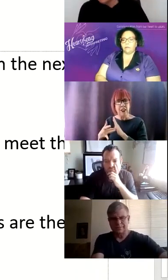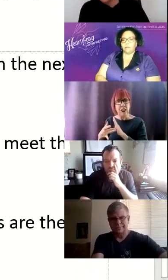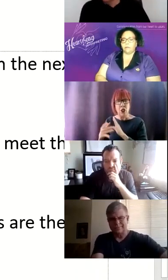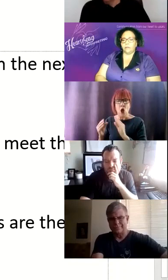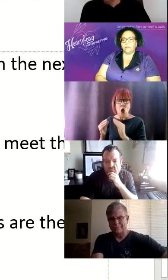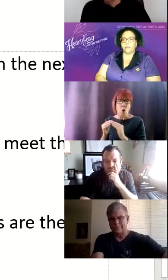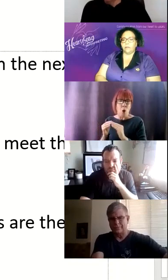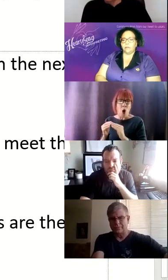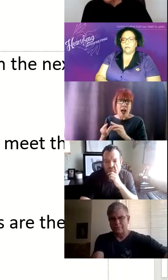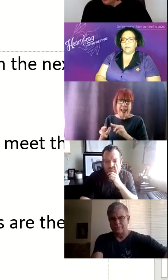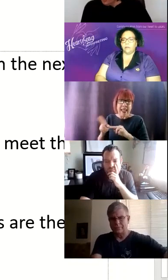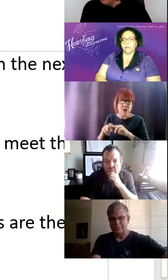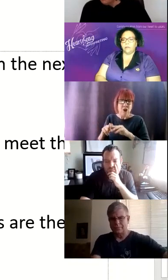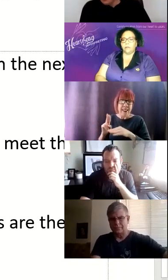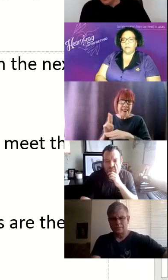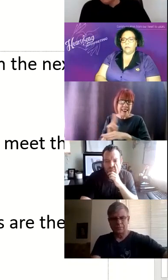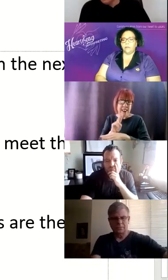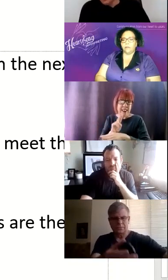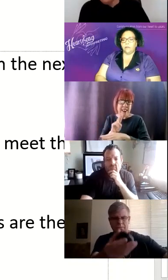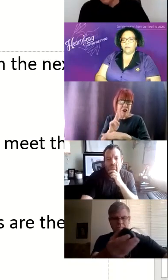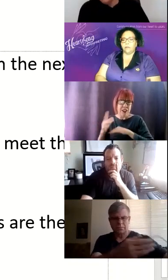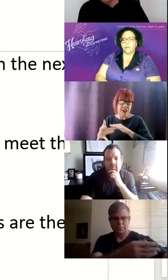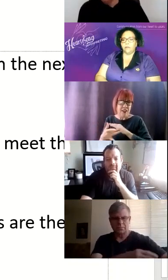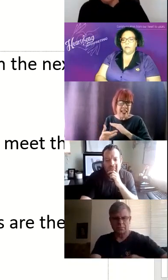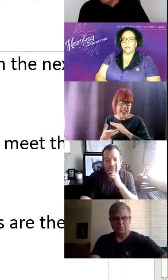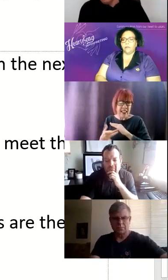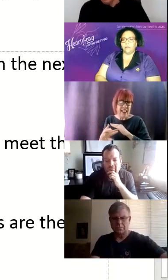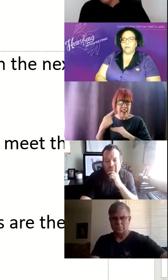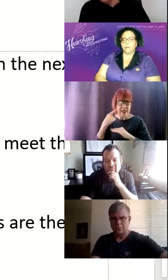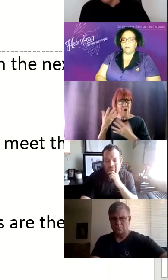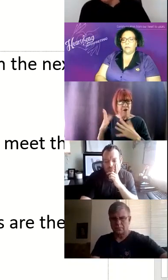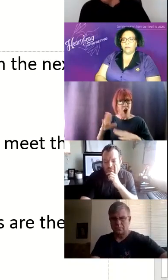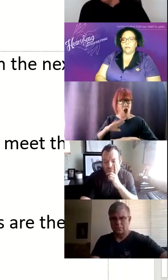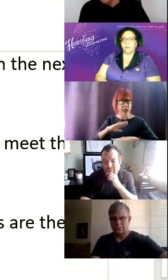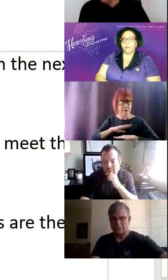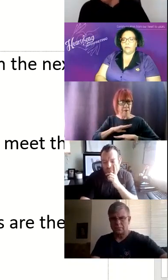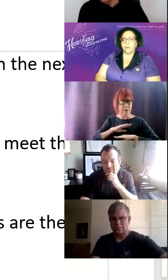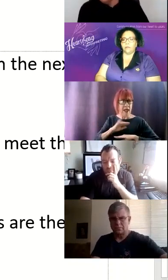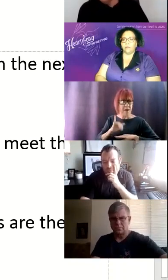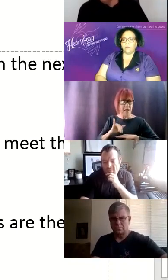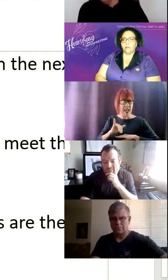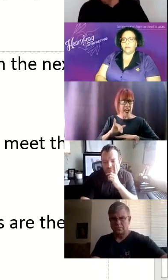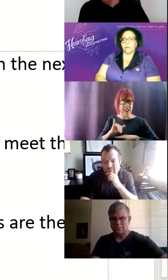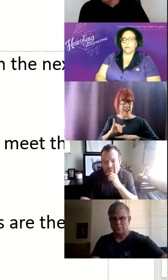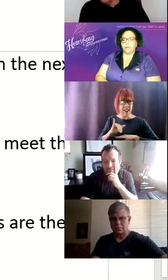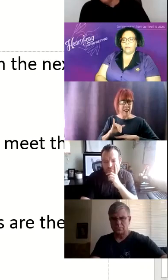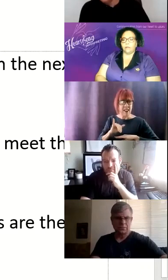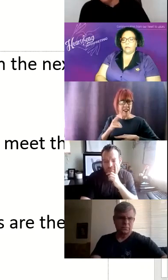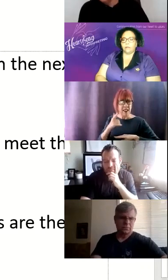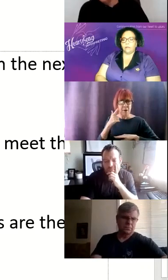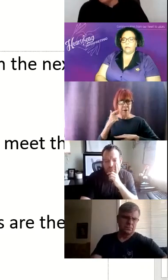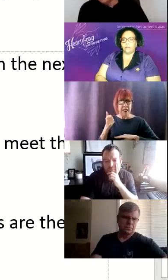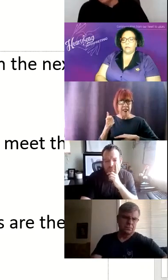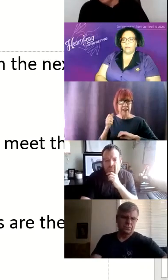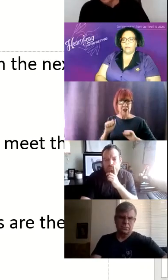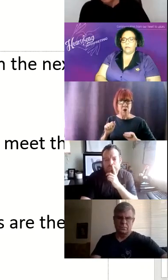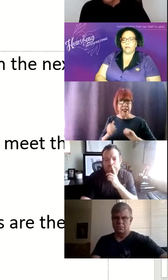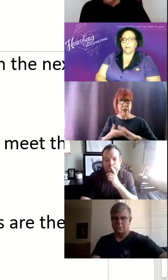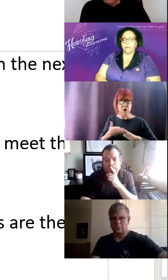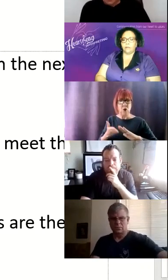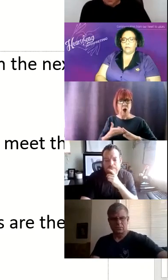of technology. I think we've kind of already met that just by being able to run our ESL